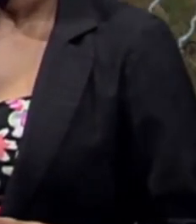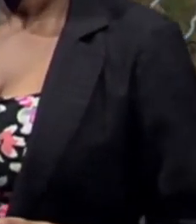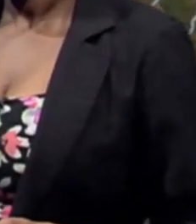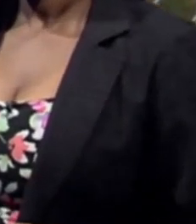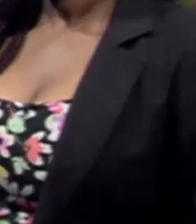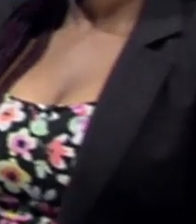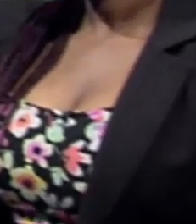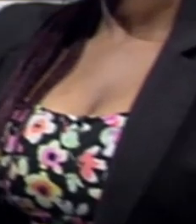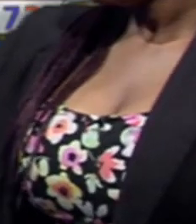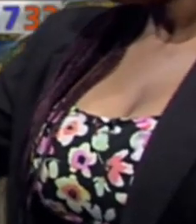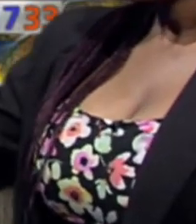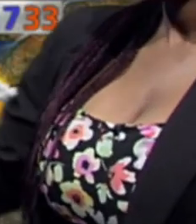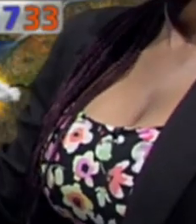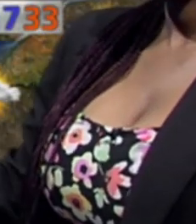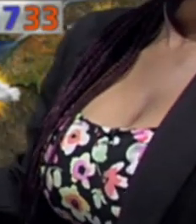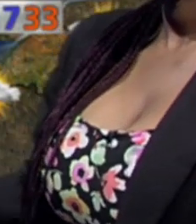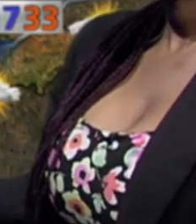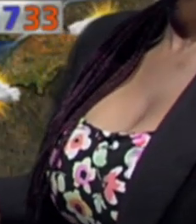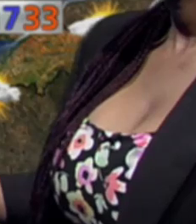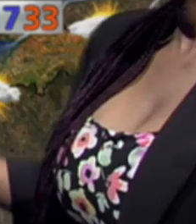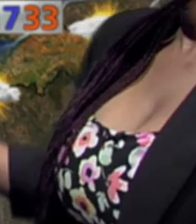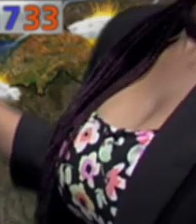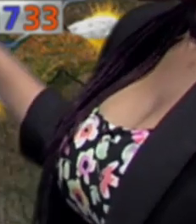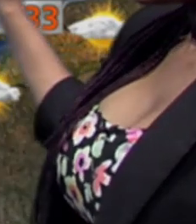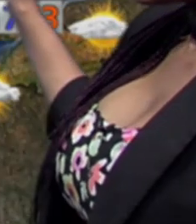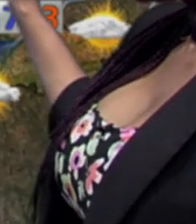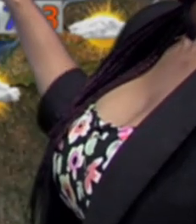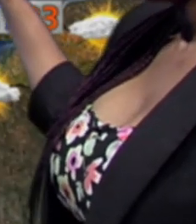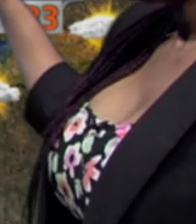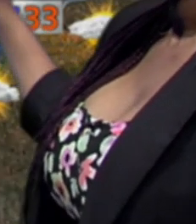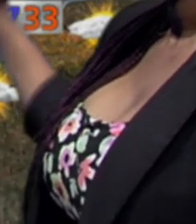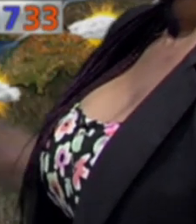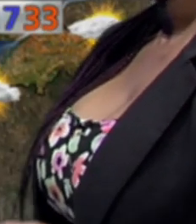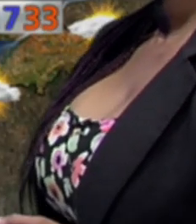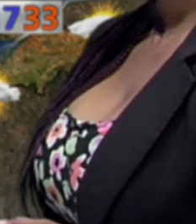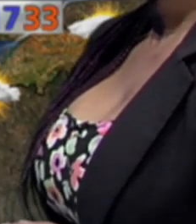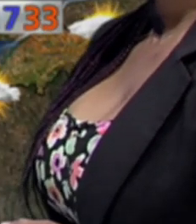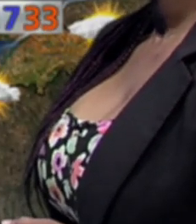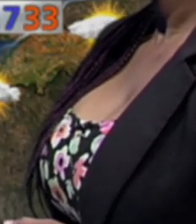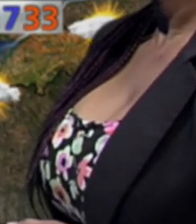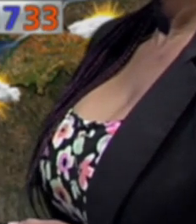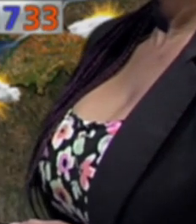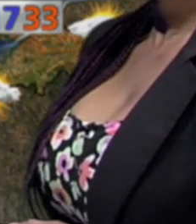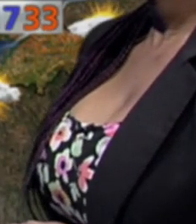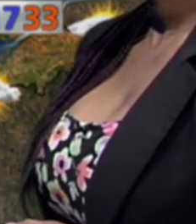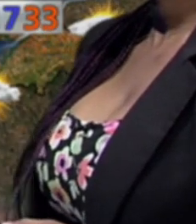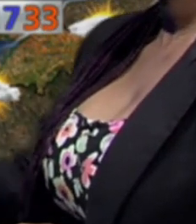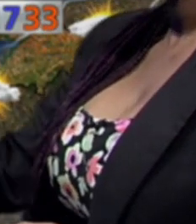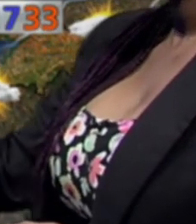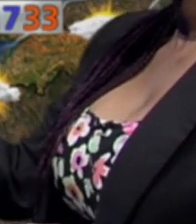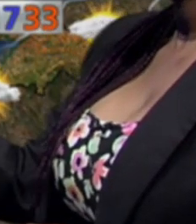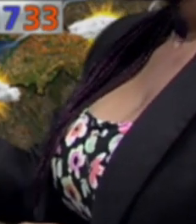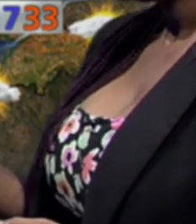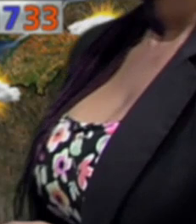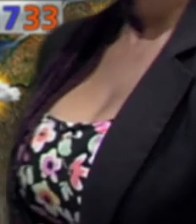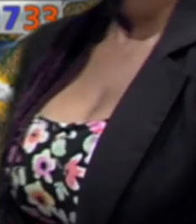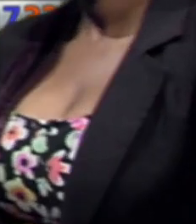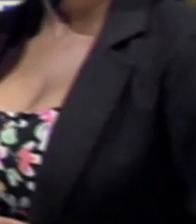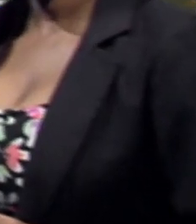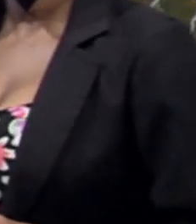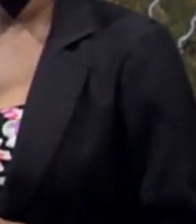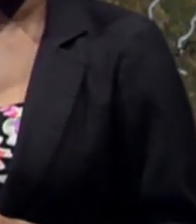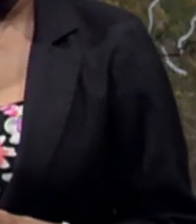31 Bokone Bophirima mo provinceng go tla nna le tlhabo ya letsatsi re lebela Rustenburg ka digata di le 34 mo Thapameng re lebela Lichtenburg le teng go